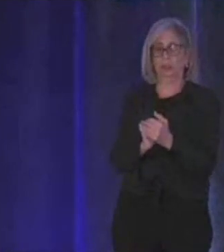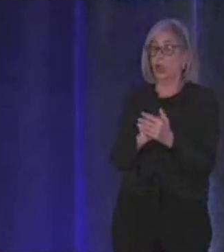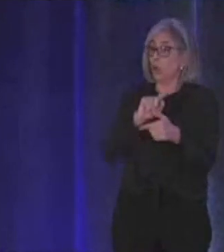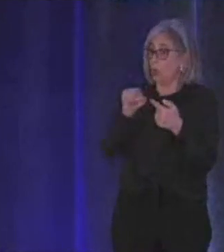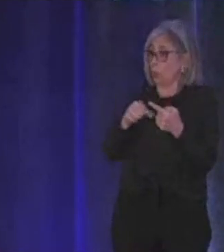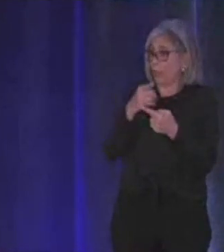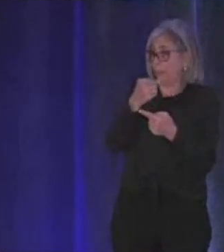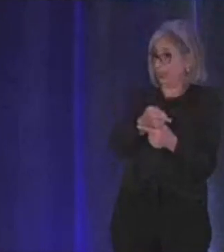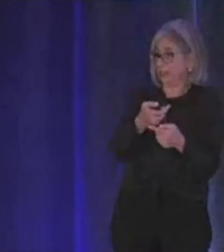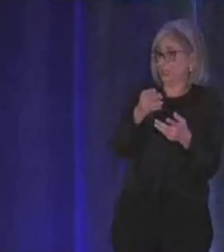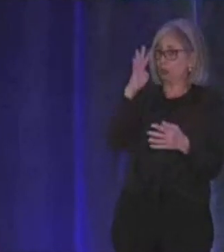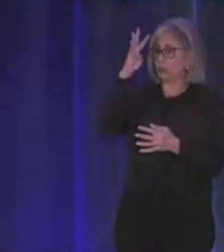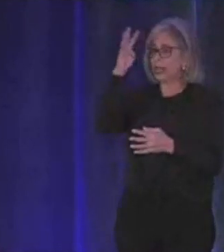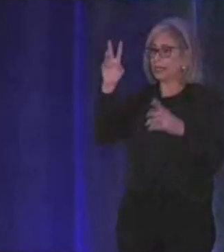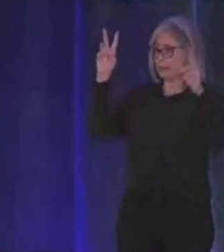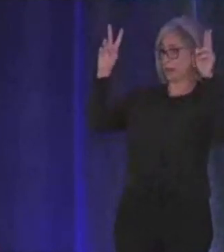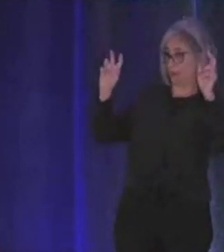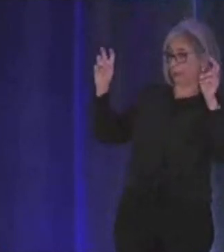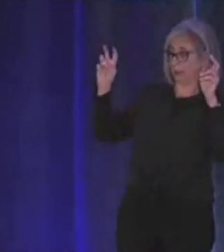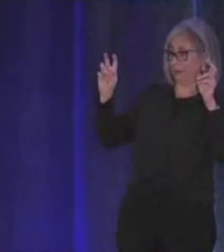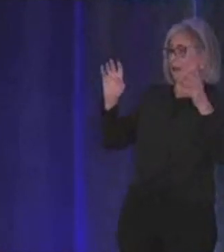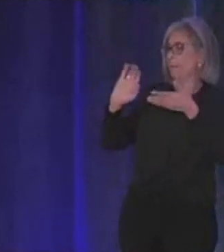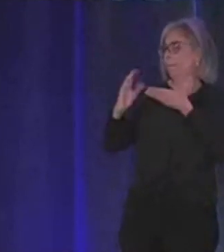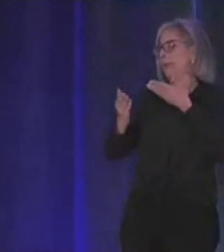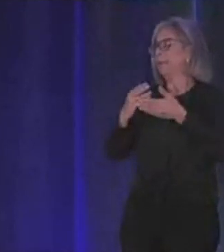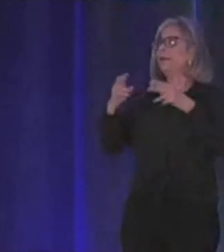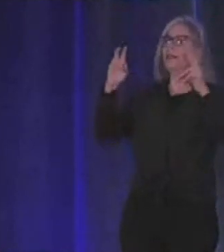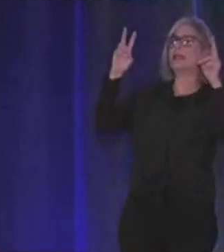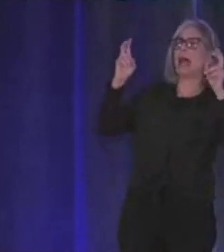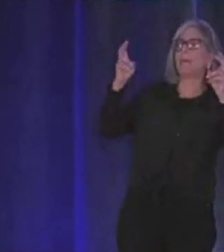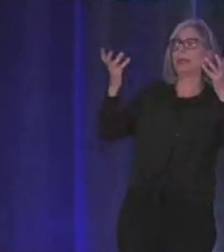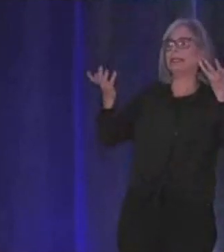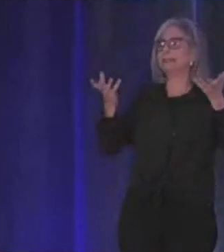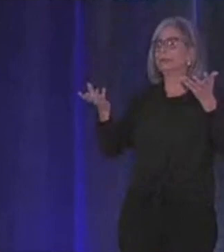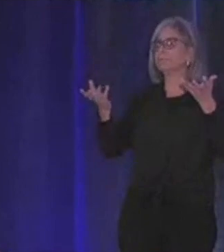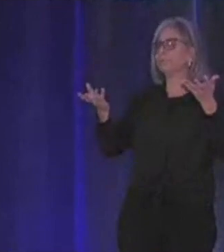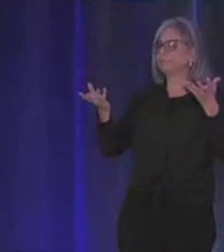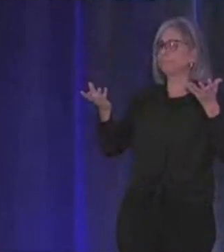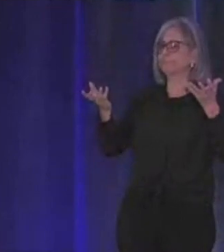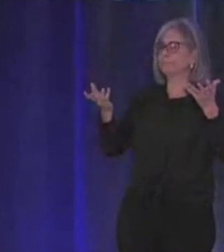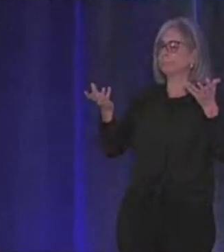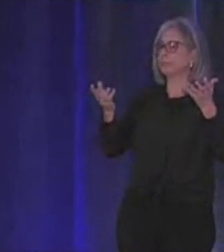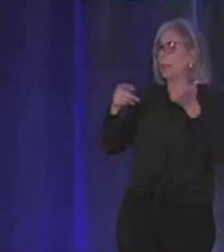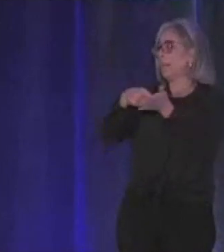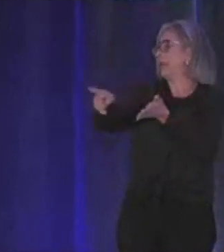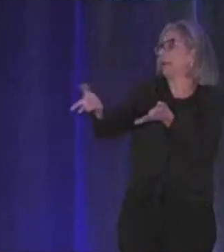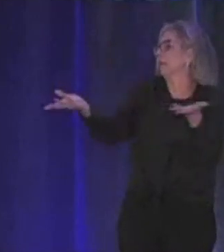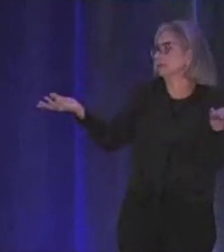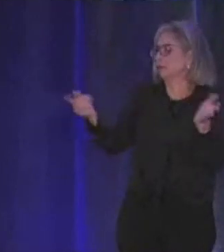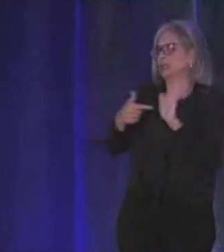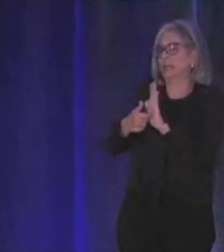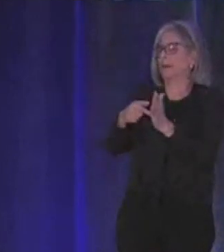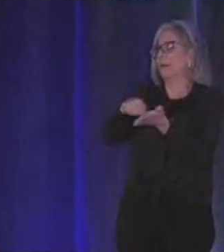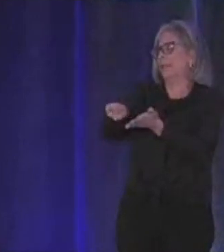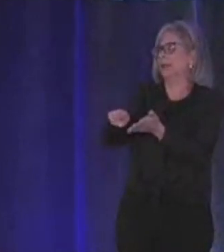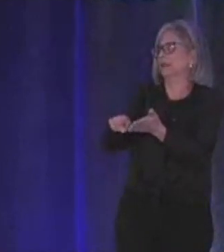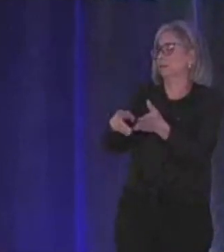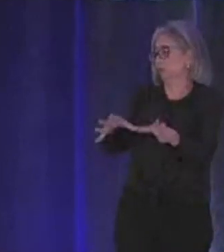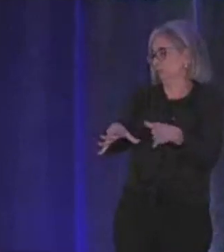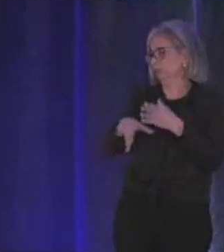when you can create a topic, maybe the topic is, we'll say payments, payment